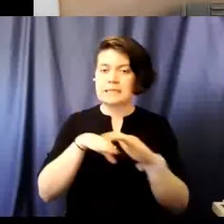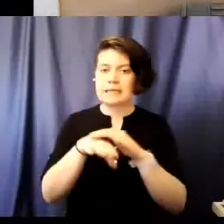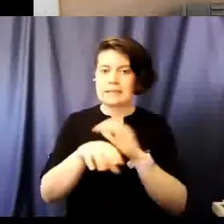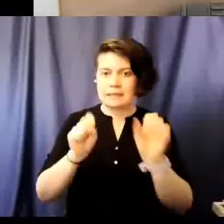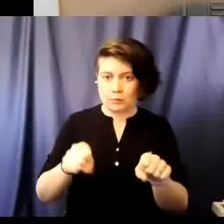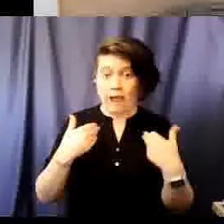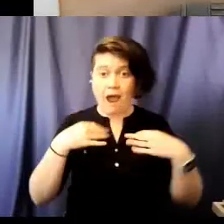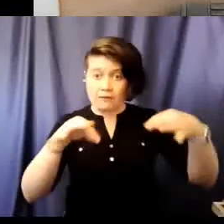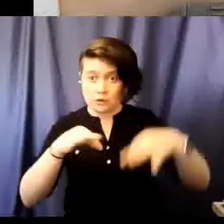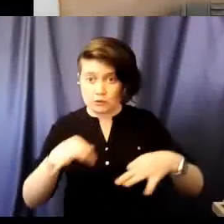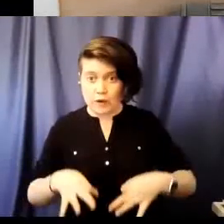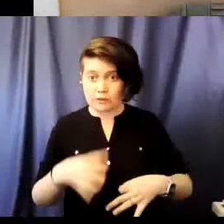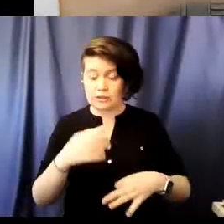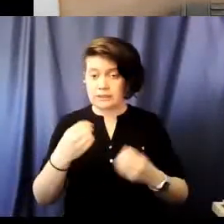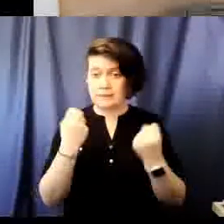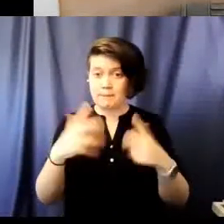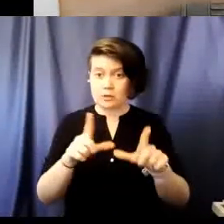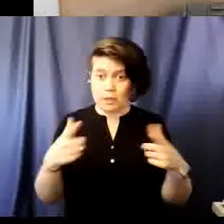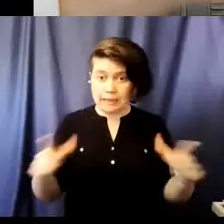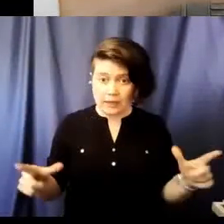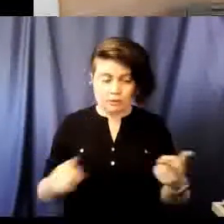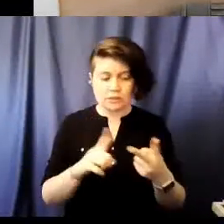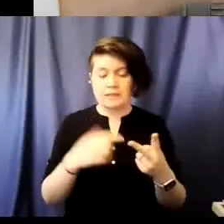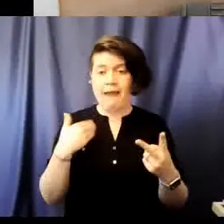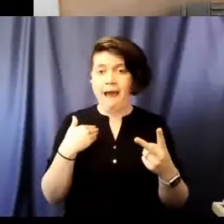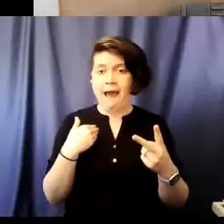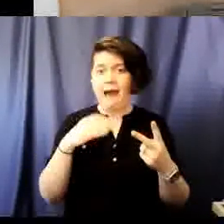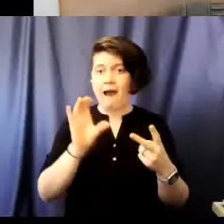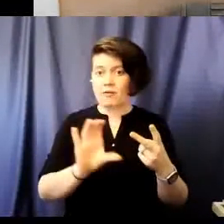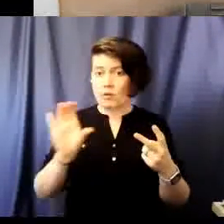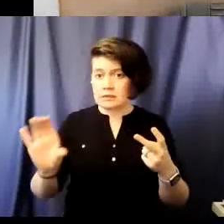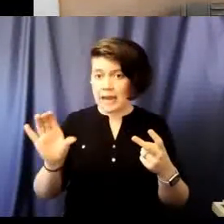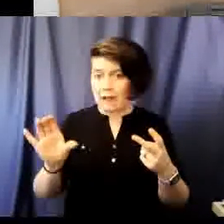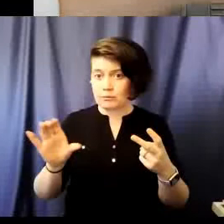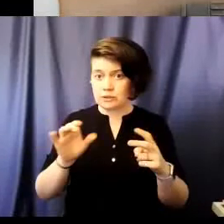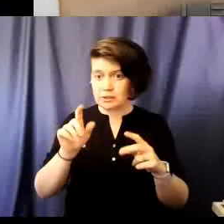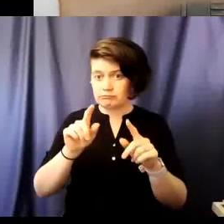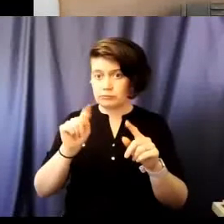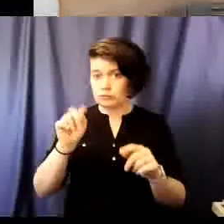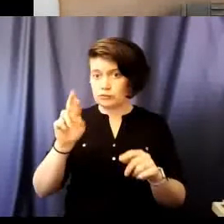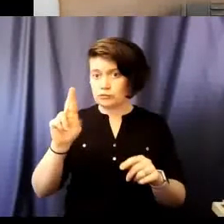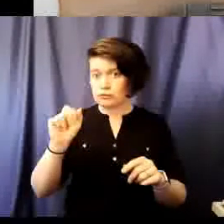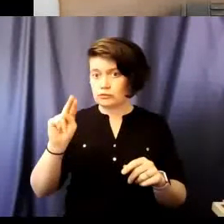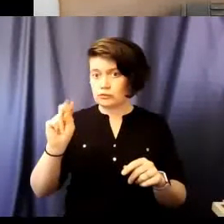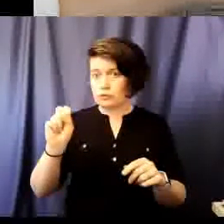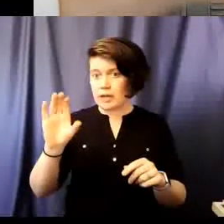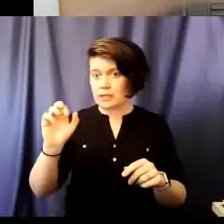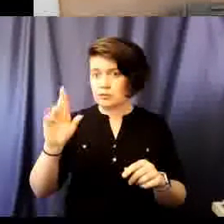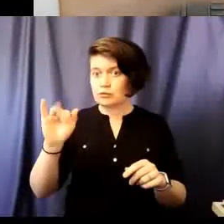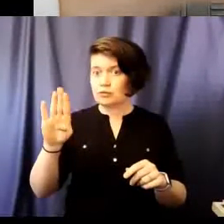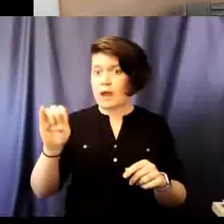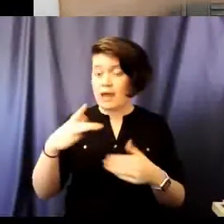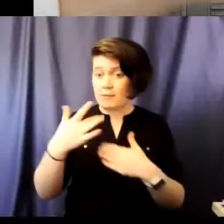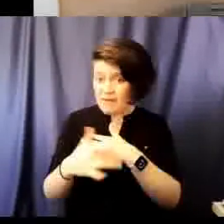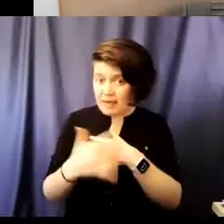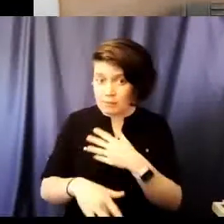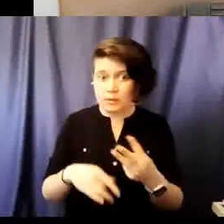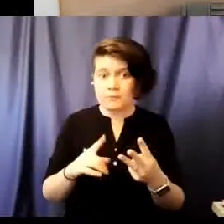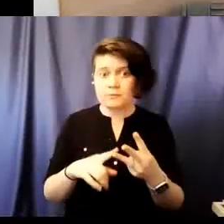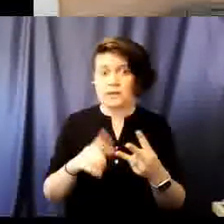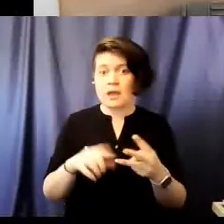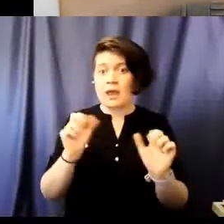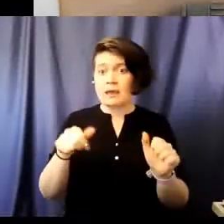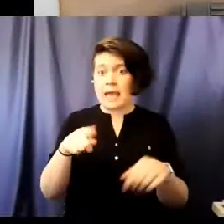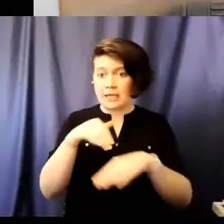languages? Is there live transcription available? Is the content of the screen large enough to read? Can you send documents on